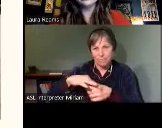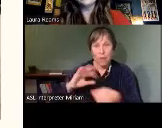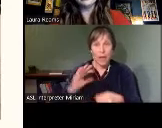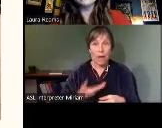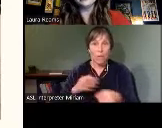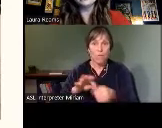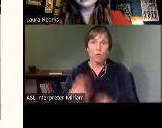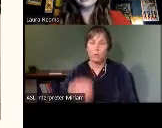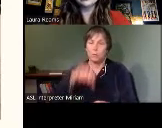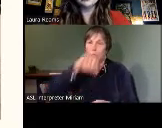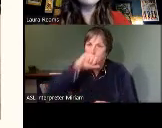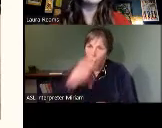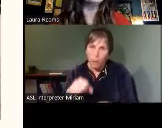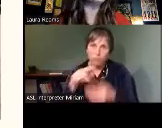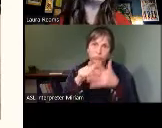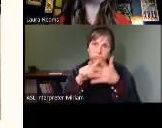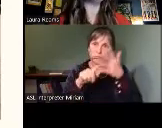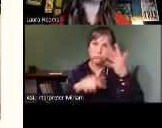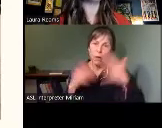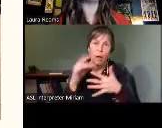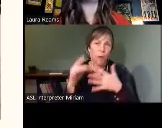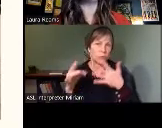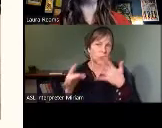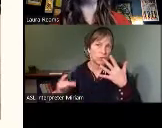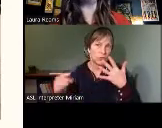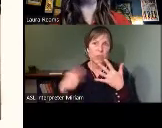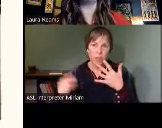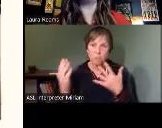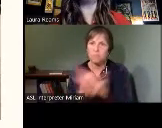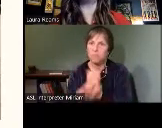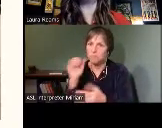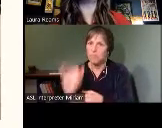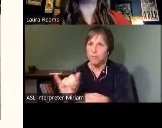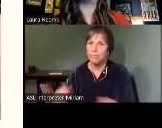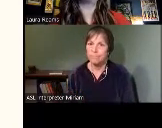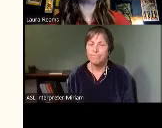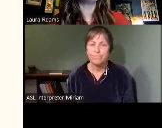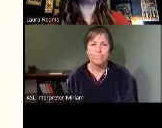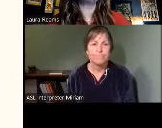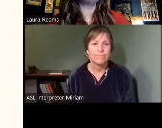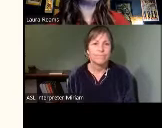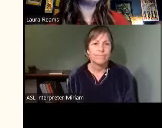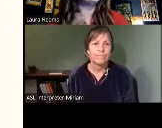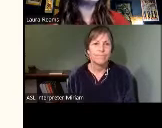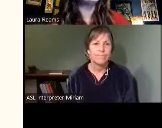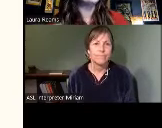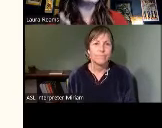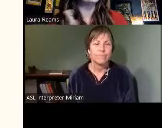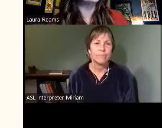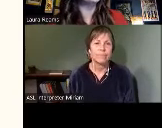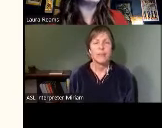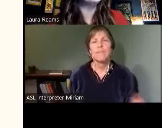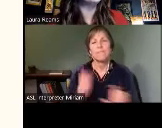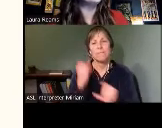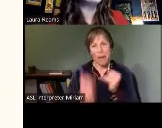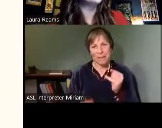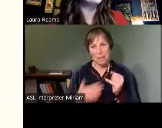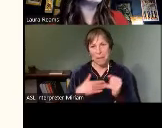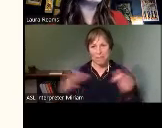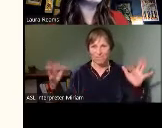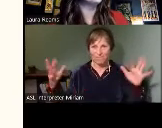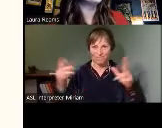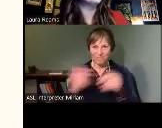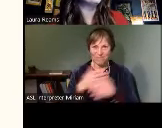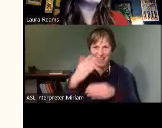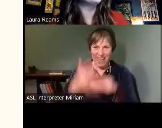really have taken advantage of so finally i'll just close out and you know i just want to